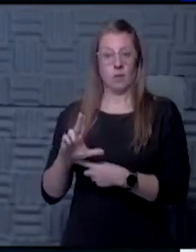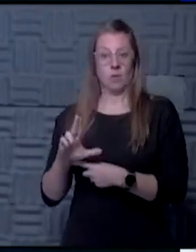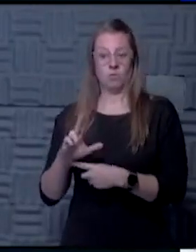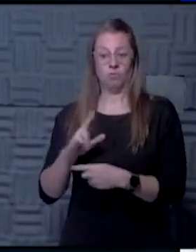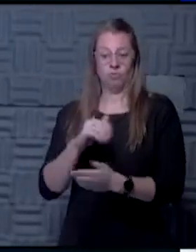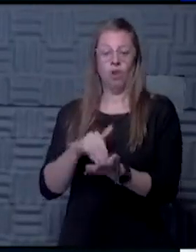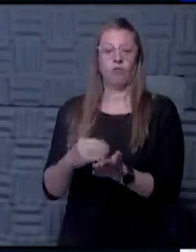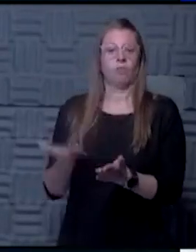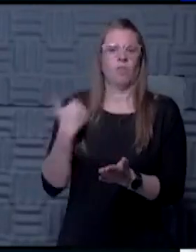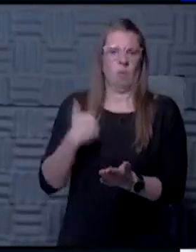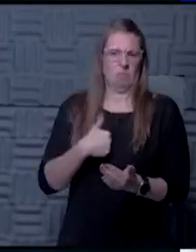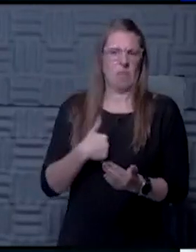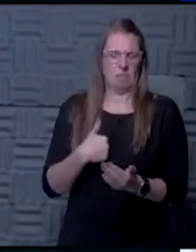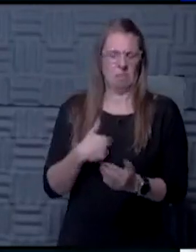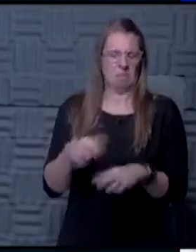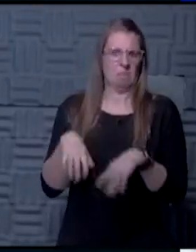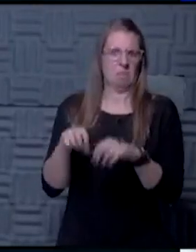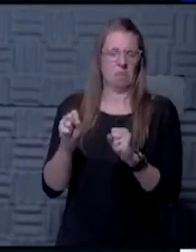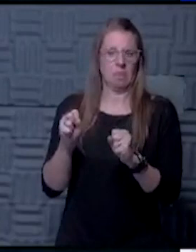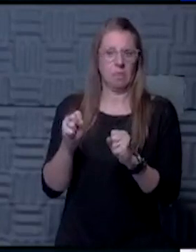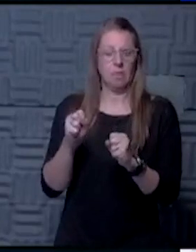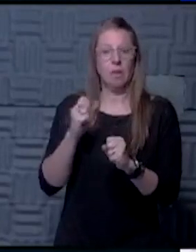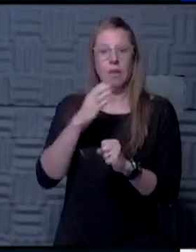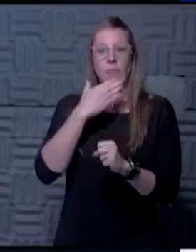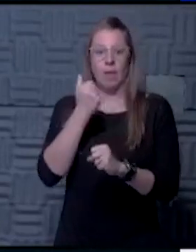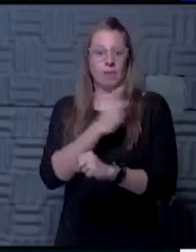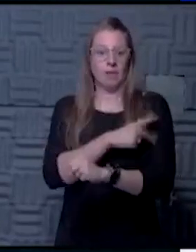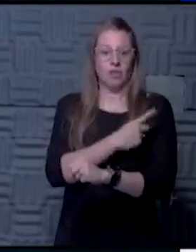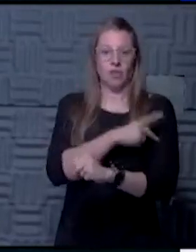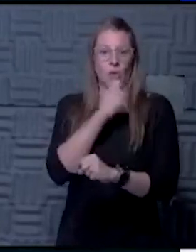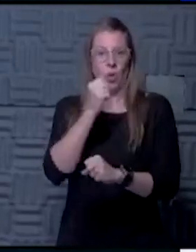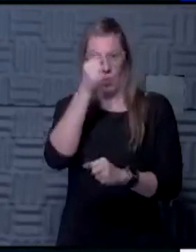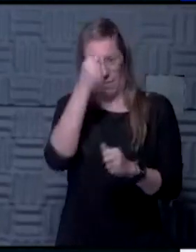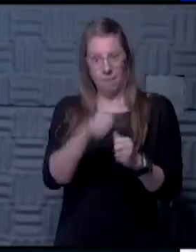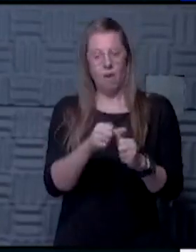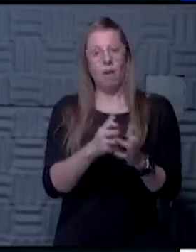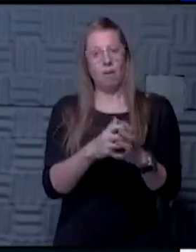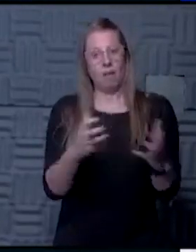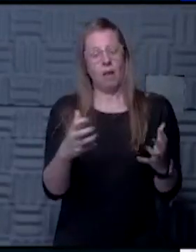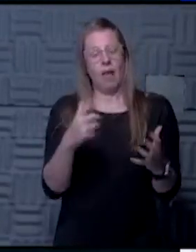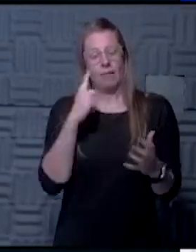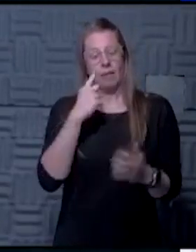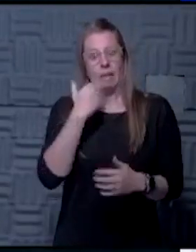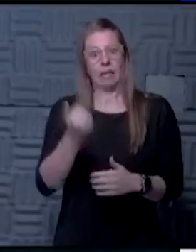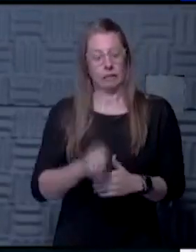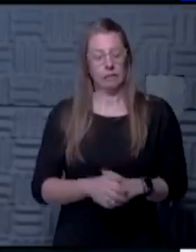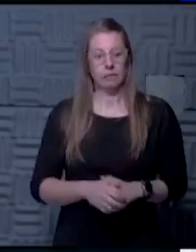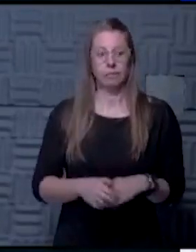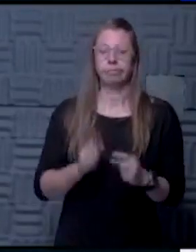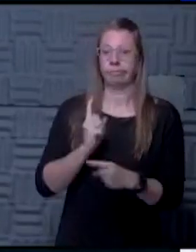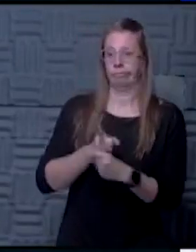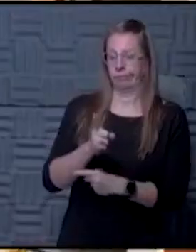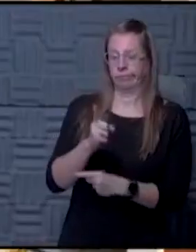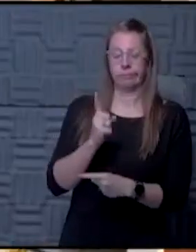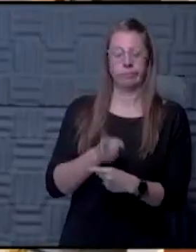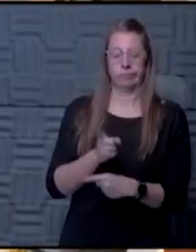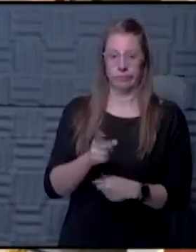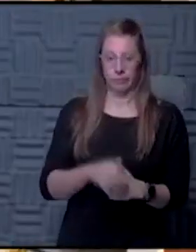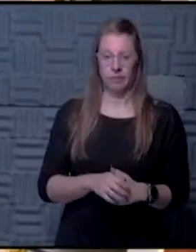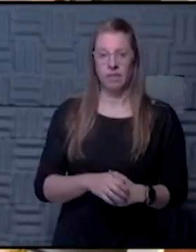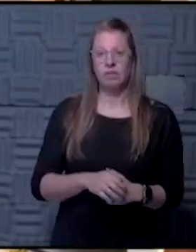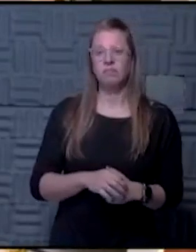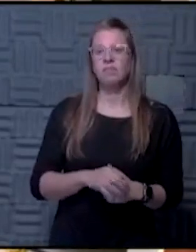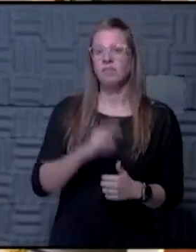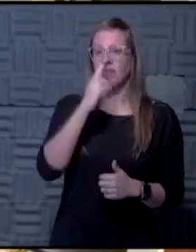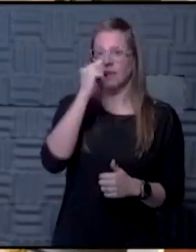physician here. You know, I think it's best patients don't remember a whole lot about that. No. And it's funny